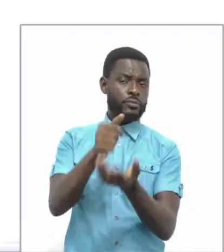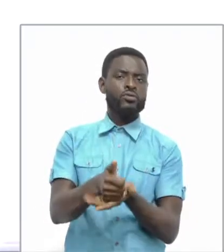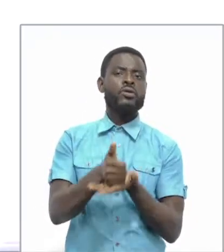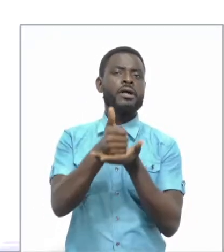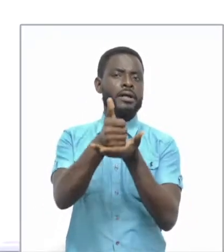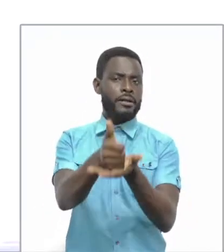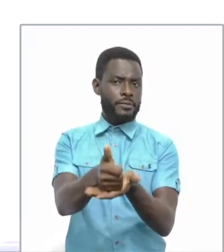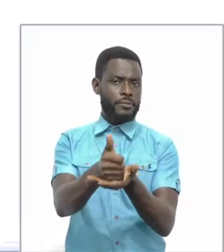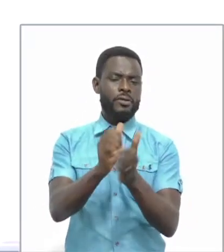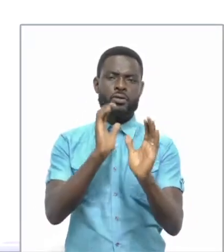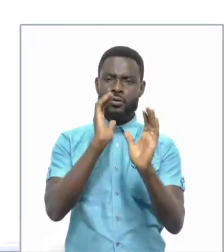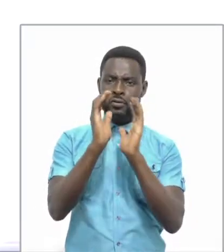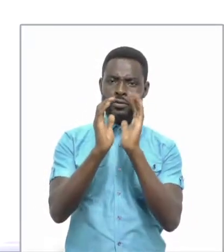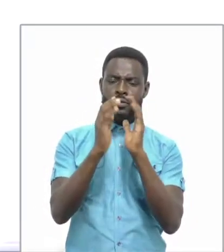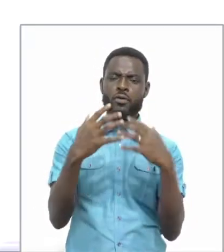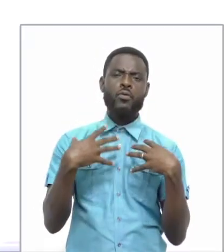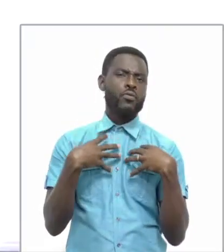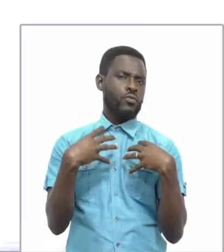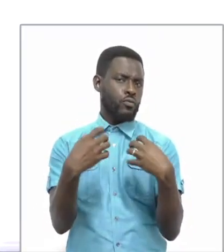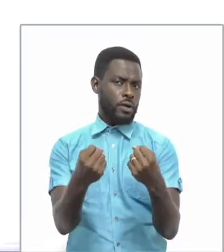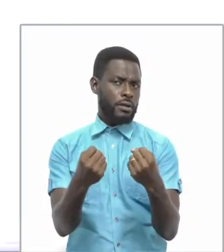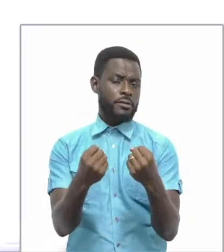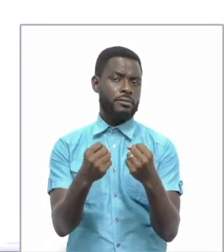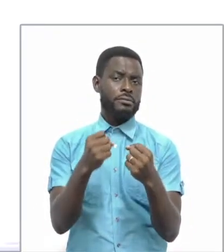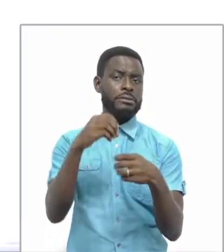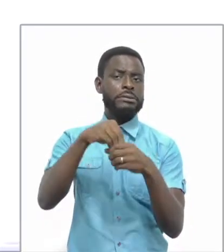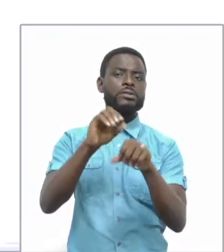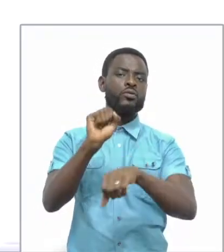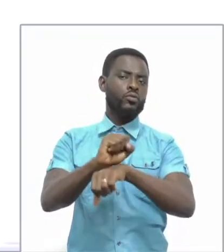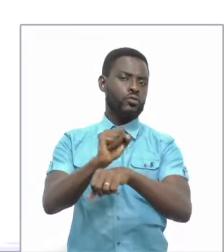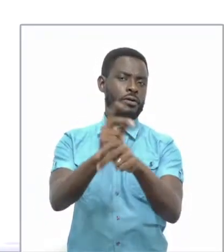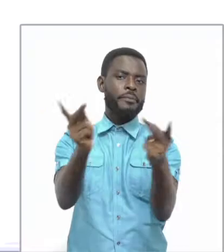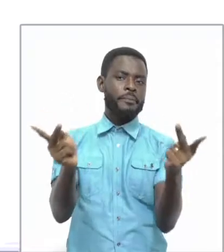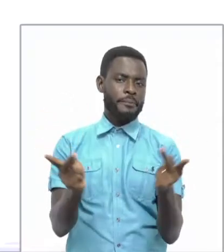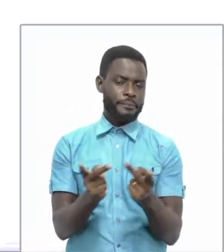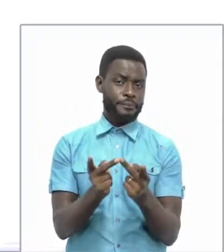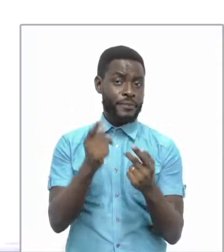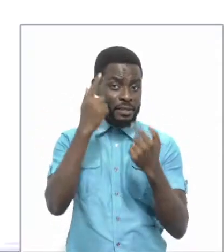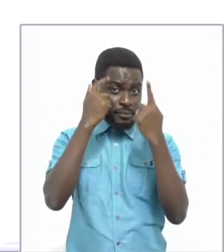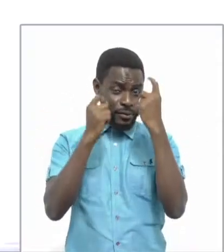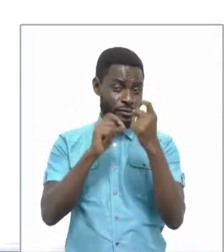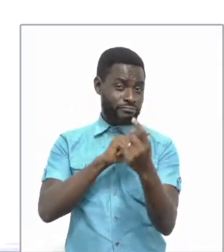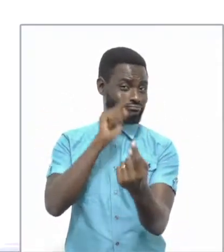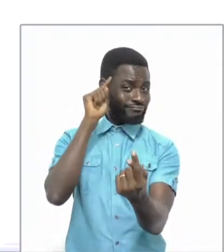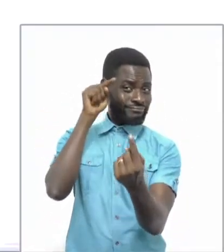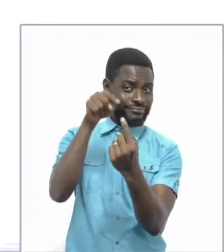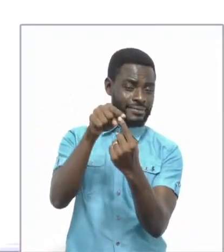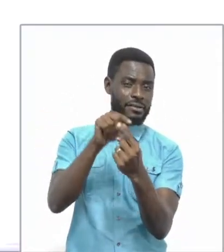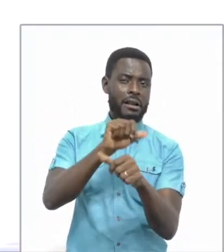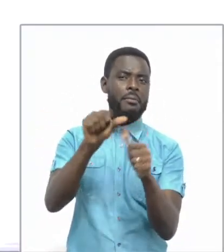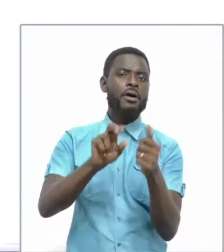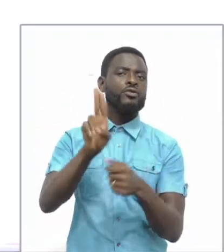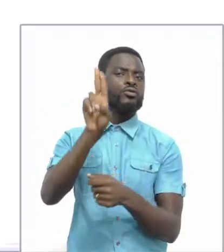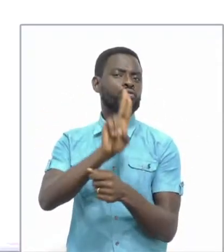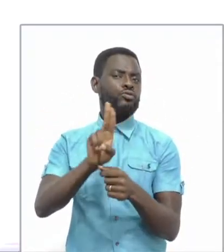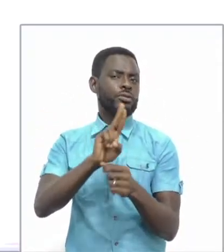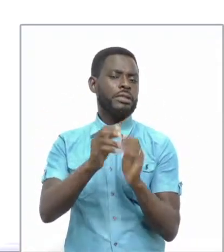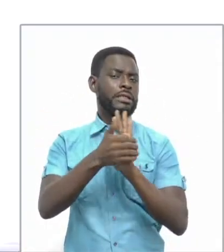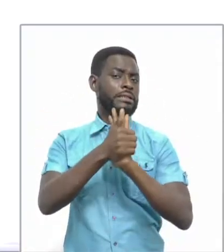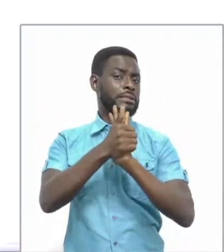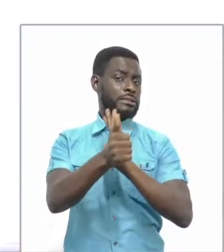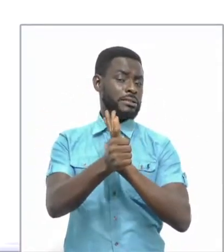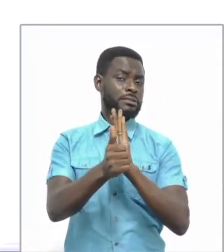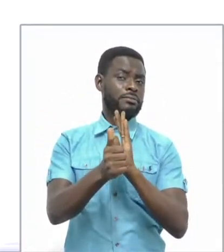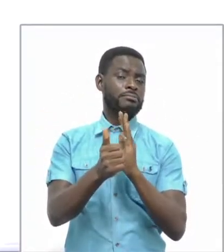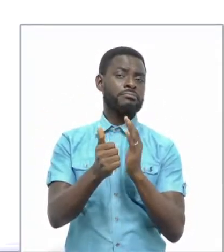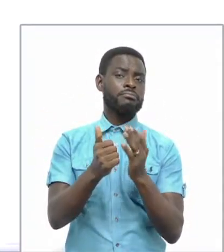you communicate effectively within a workspace, because this is all about using the skills